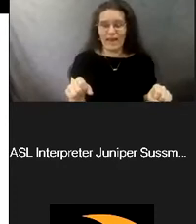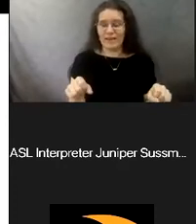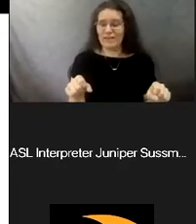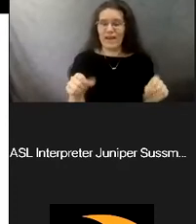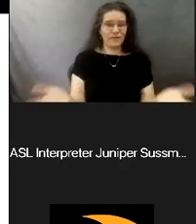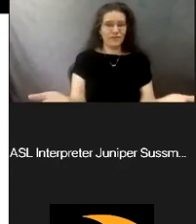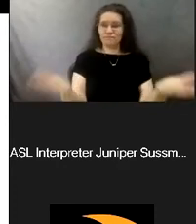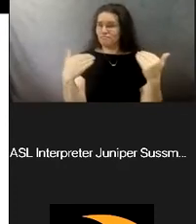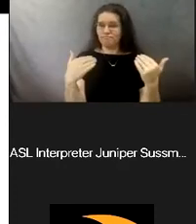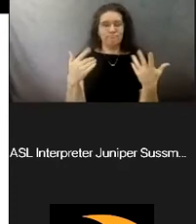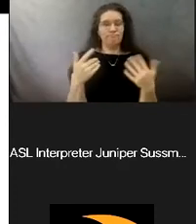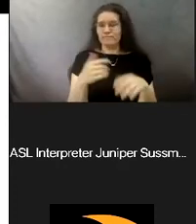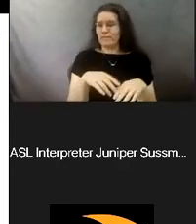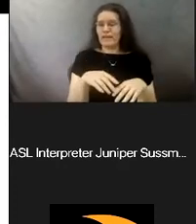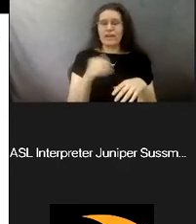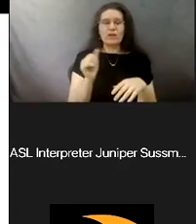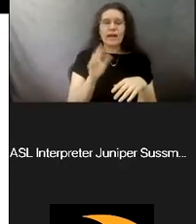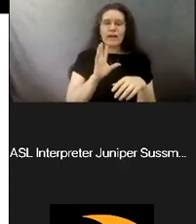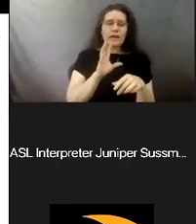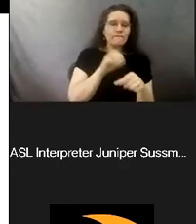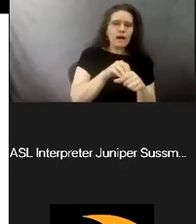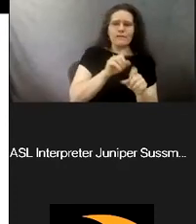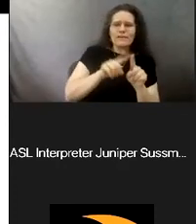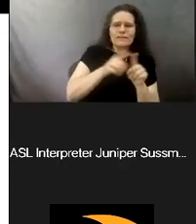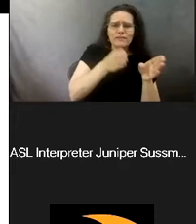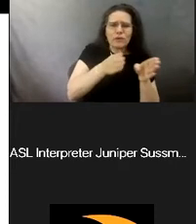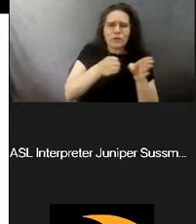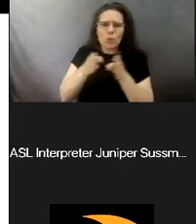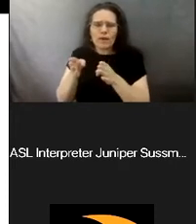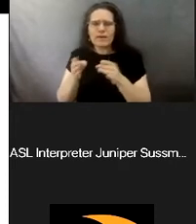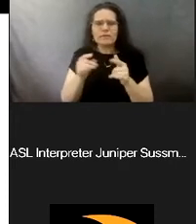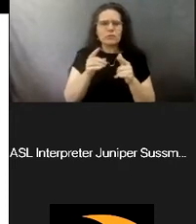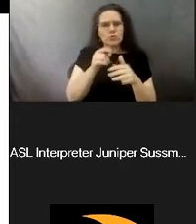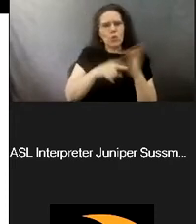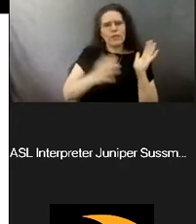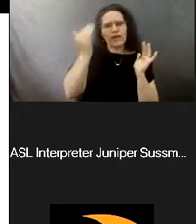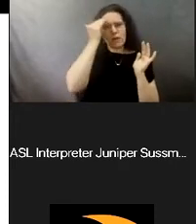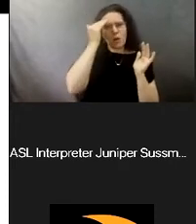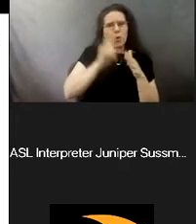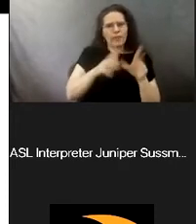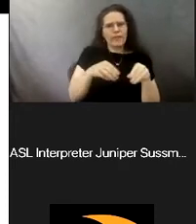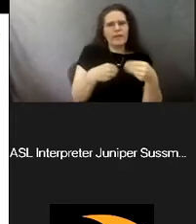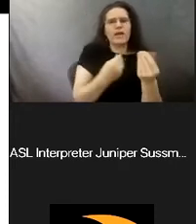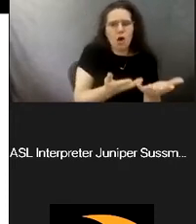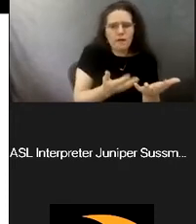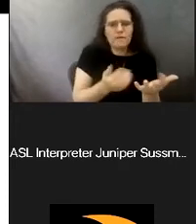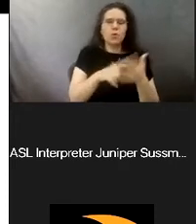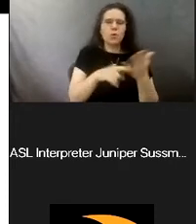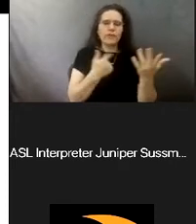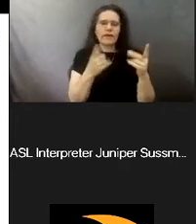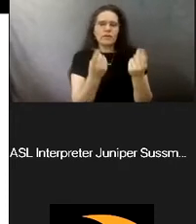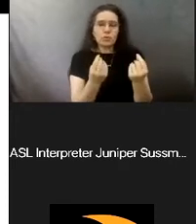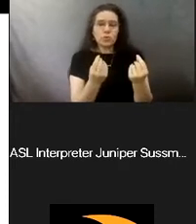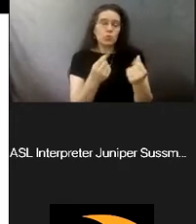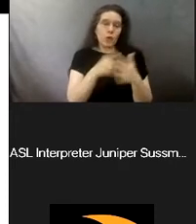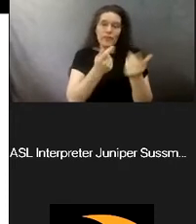and everybody can be involved in a way that aligns and fits nicely with what they know, what they like to know, and what they'd like to learn. So